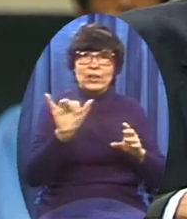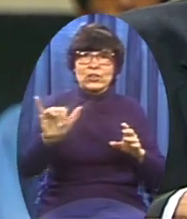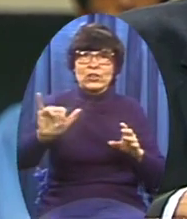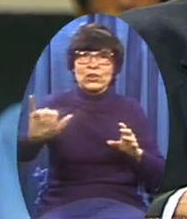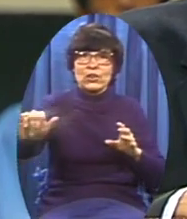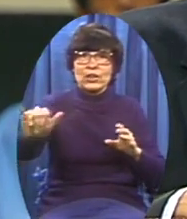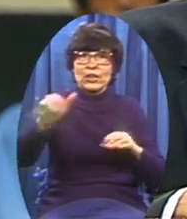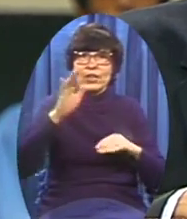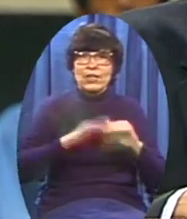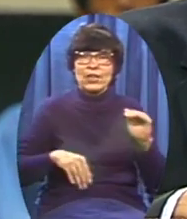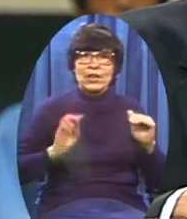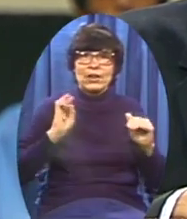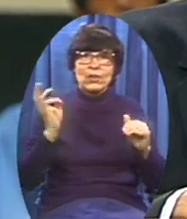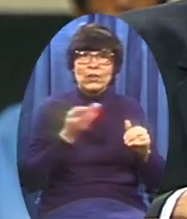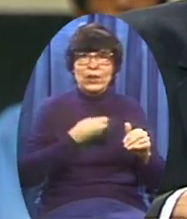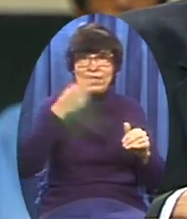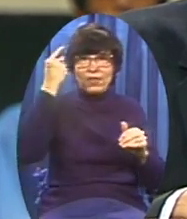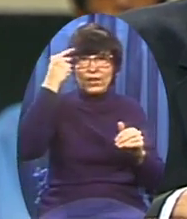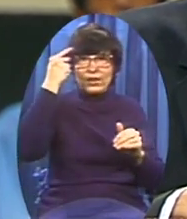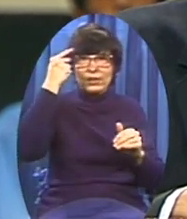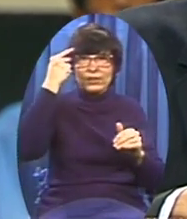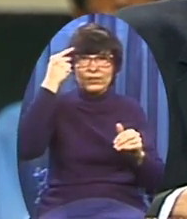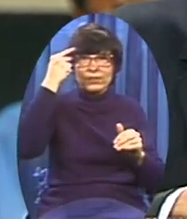long home.